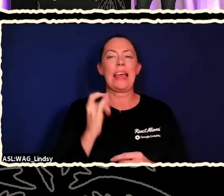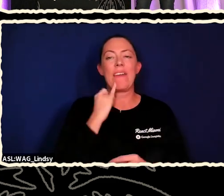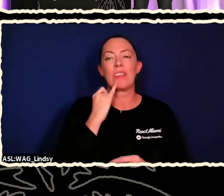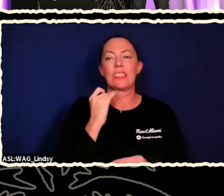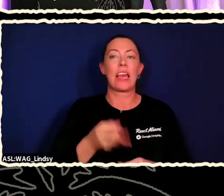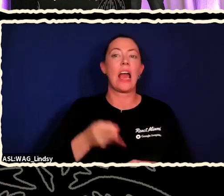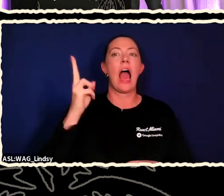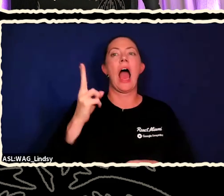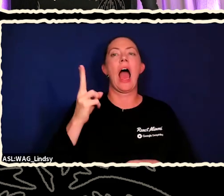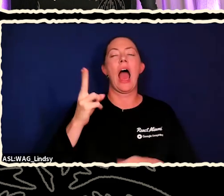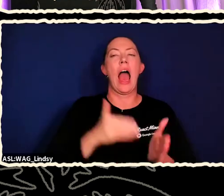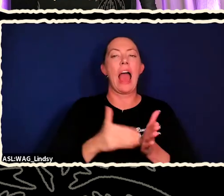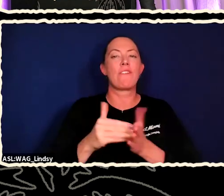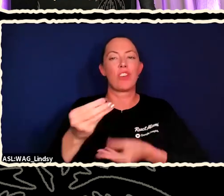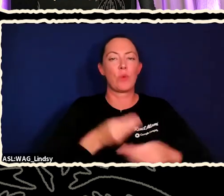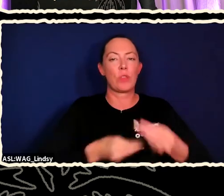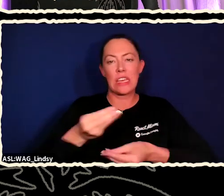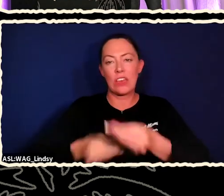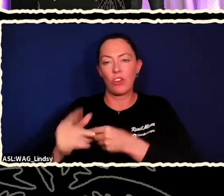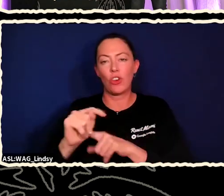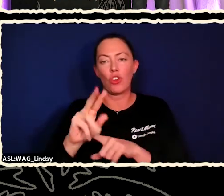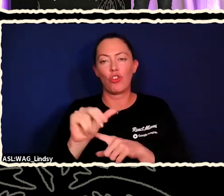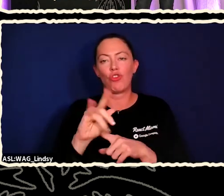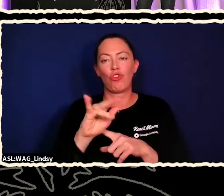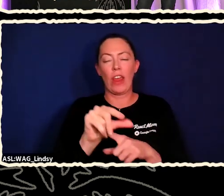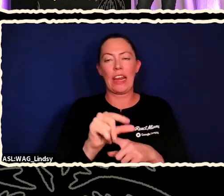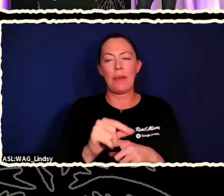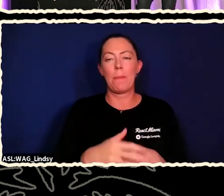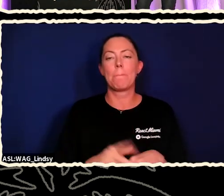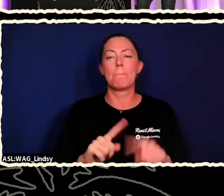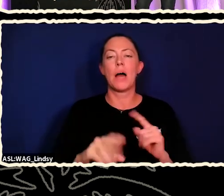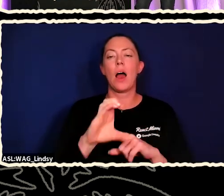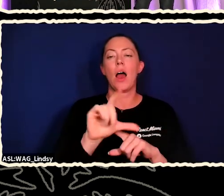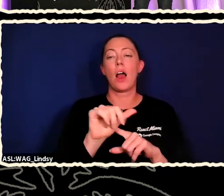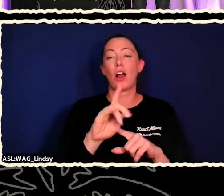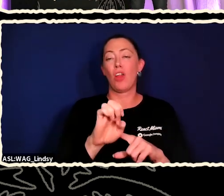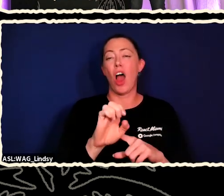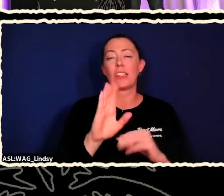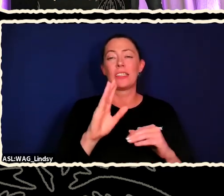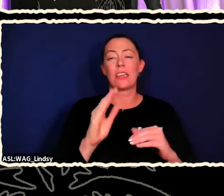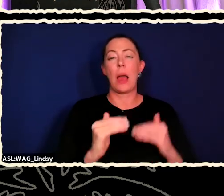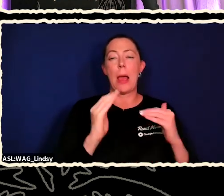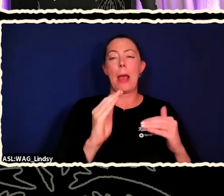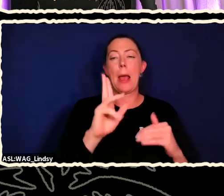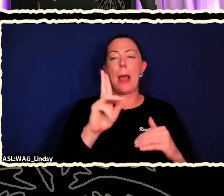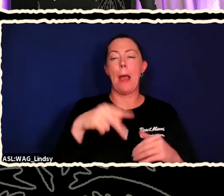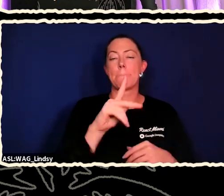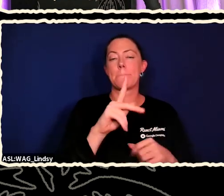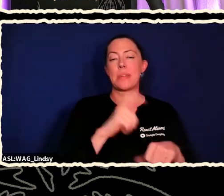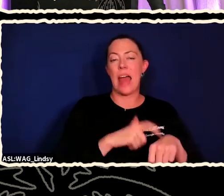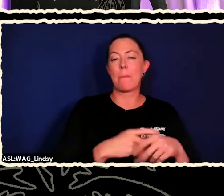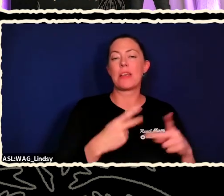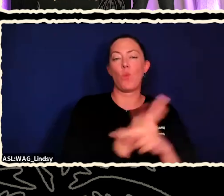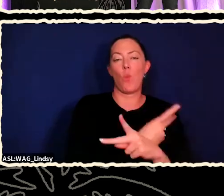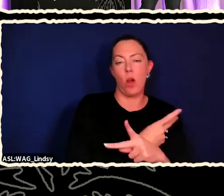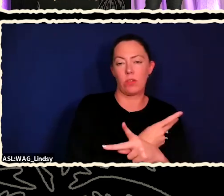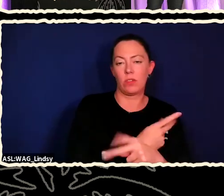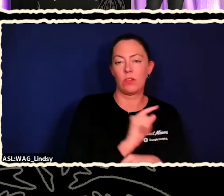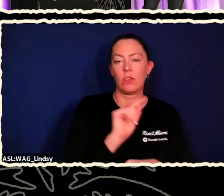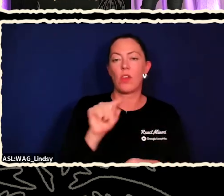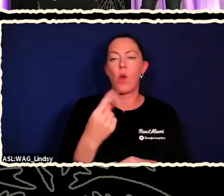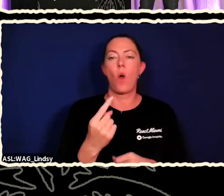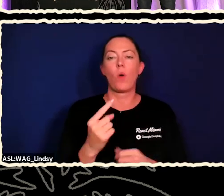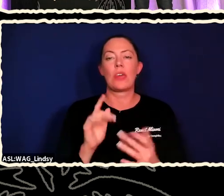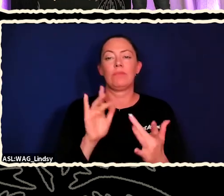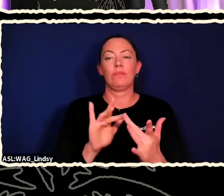trading, also NASA missions. So Claude's uptime is even worse than your buddy's Minecraft server, only reaching 1 9 of reliability in the past month.